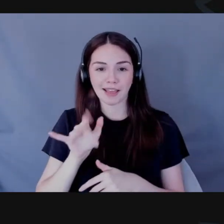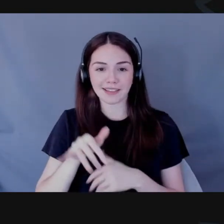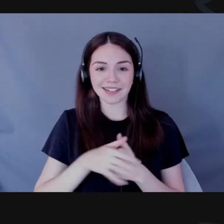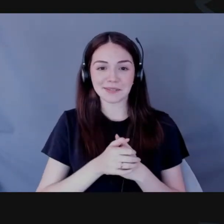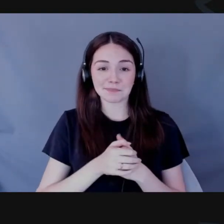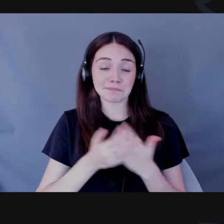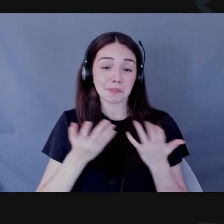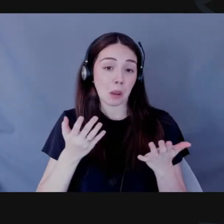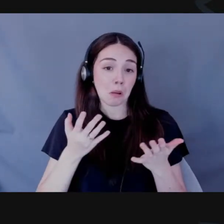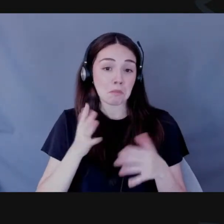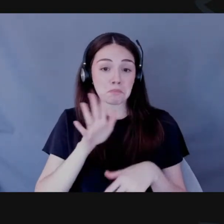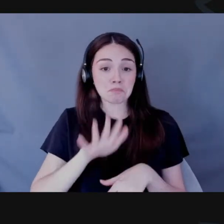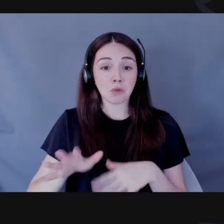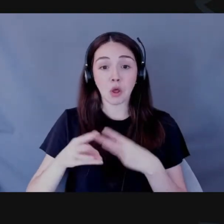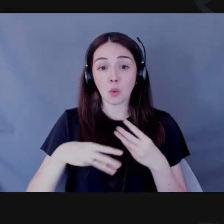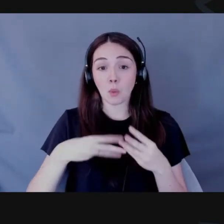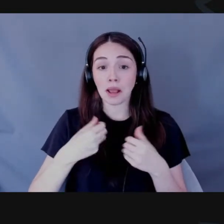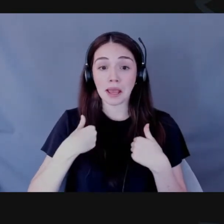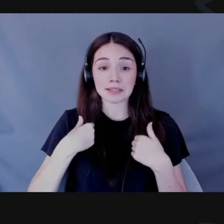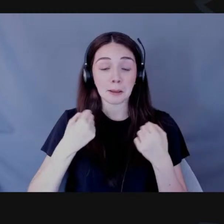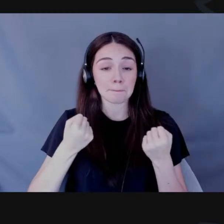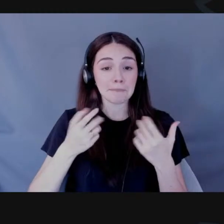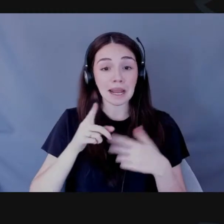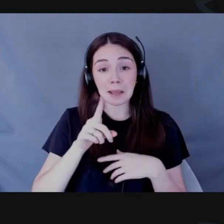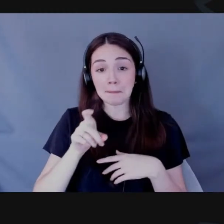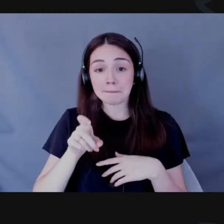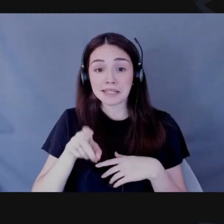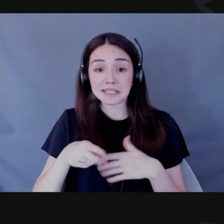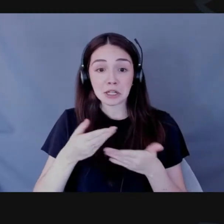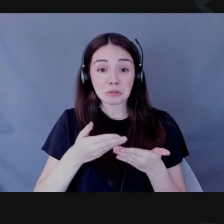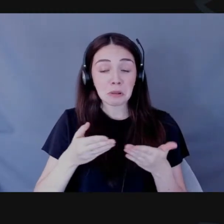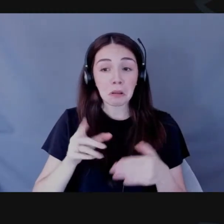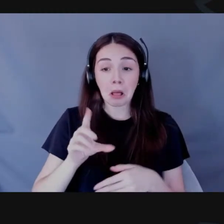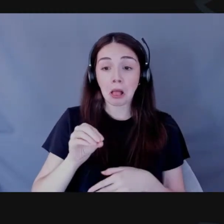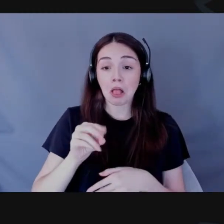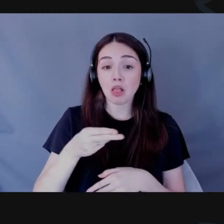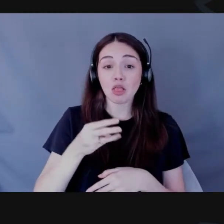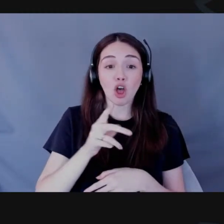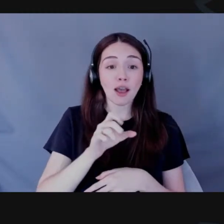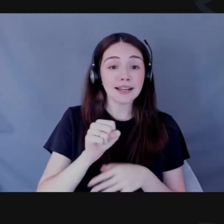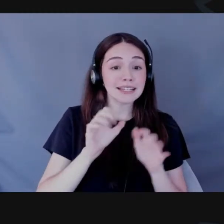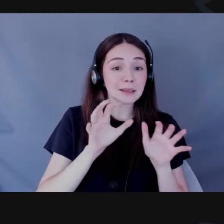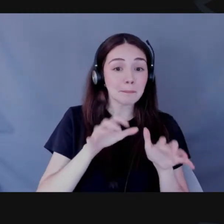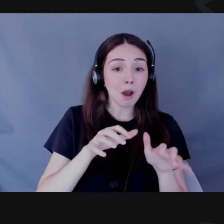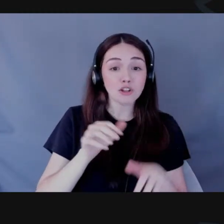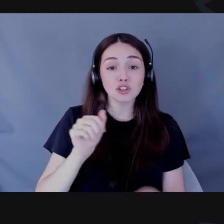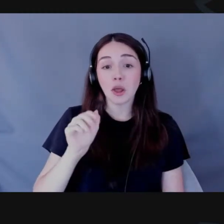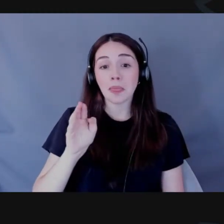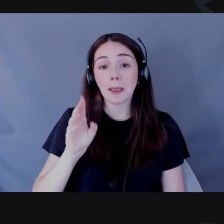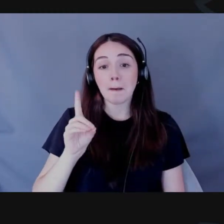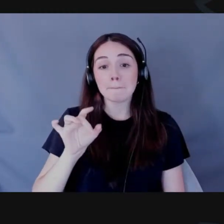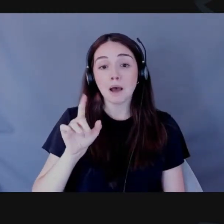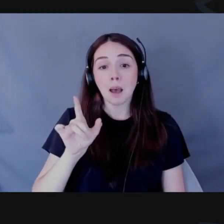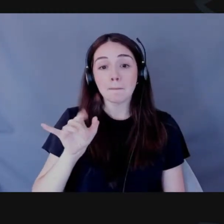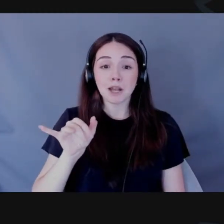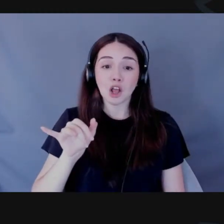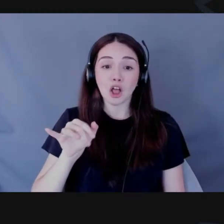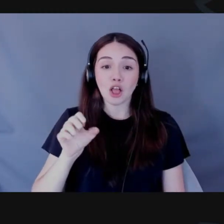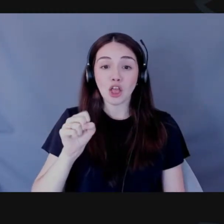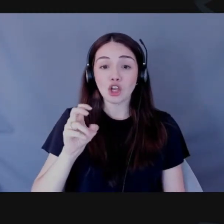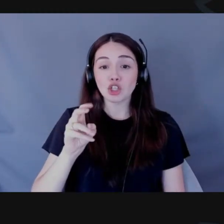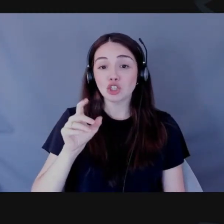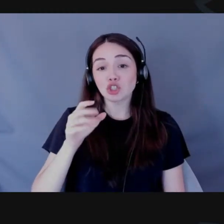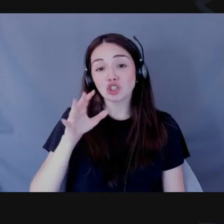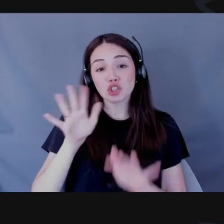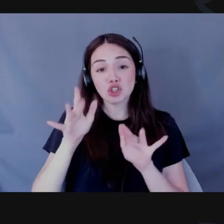of the world has many mysterious phantoms. The Loch Ness Monster and the abominable snowman, or Yeti, are world